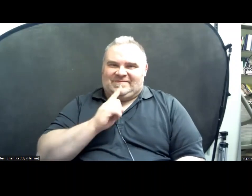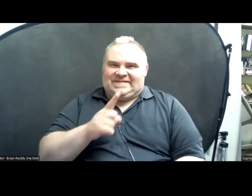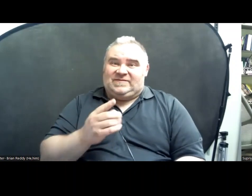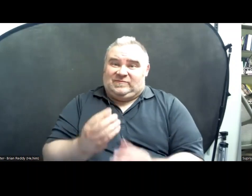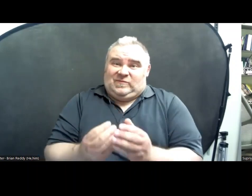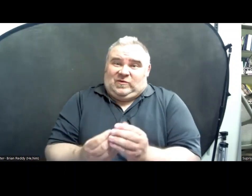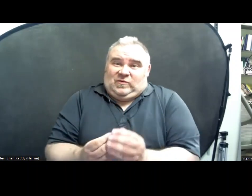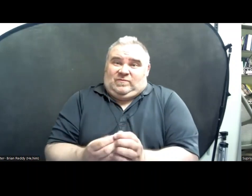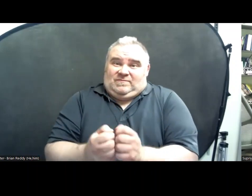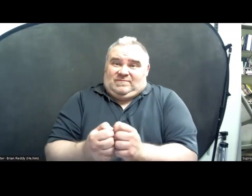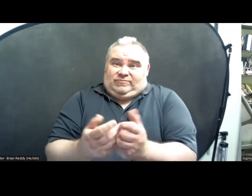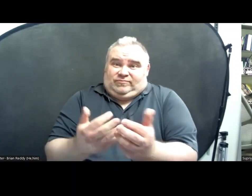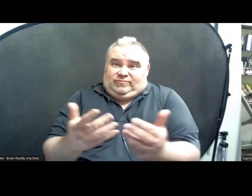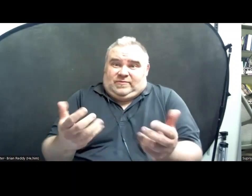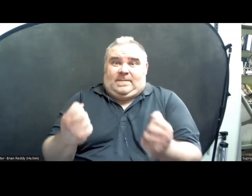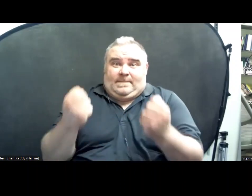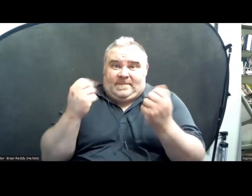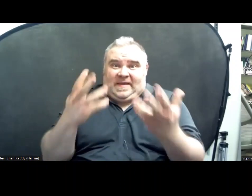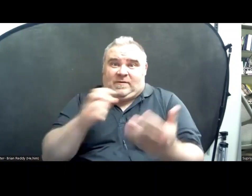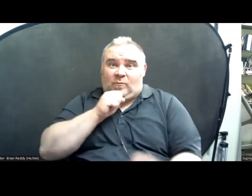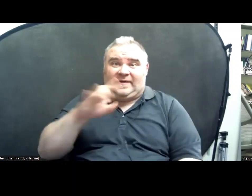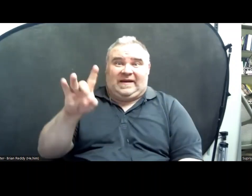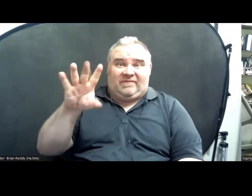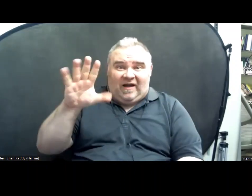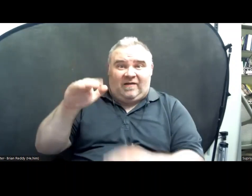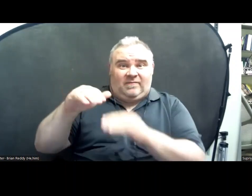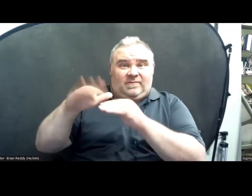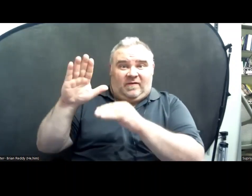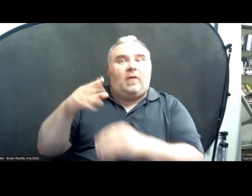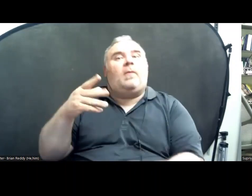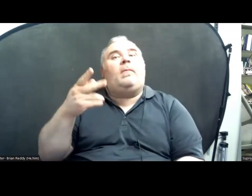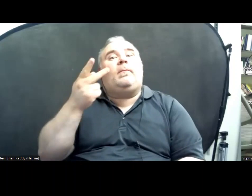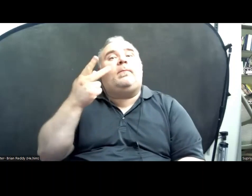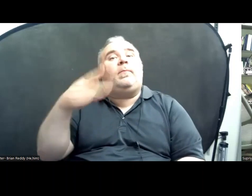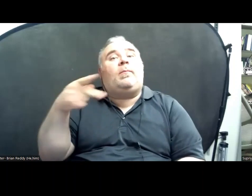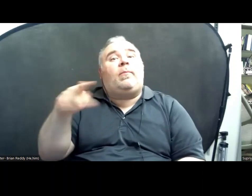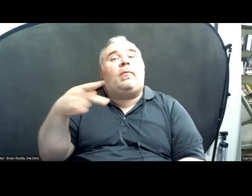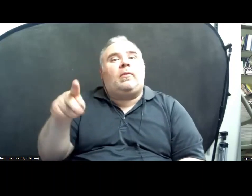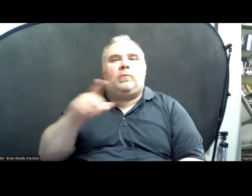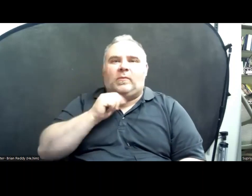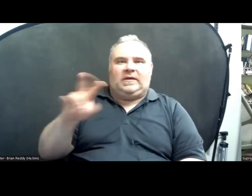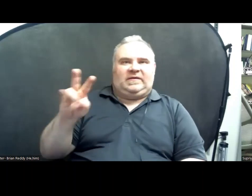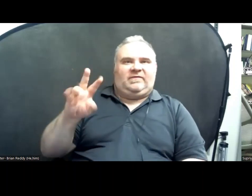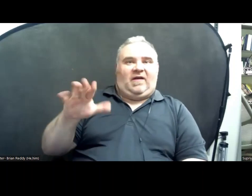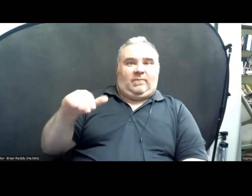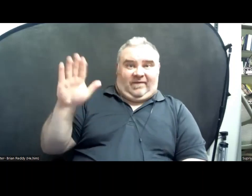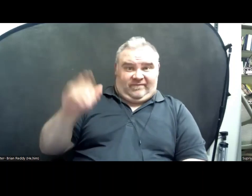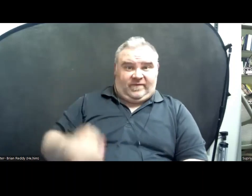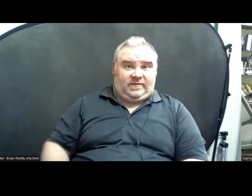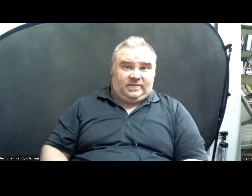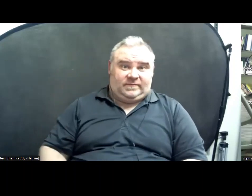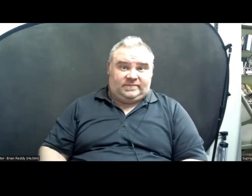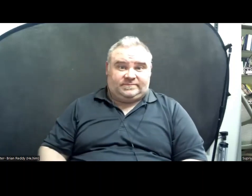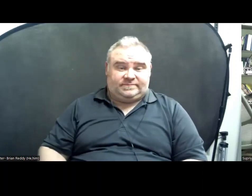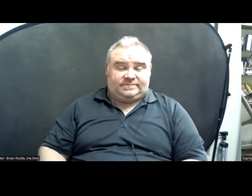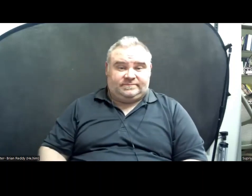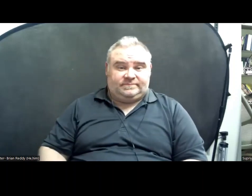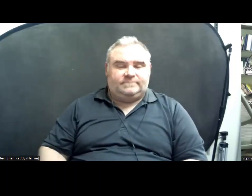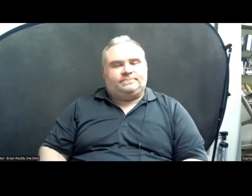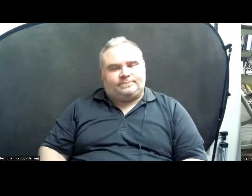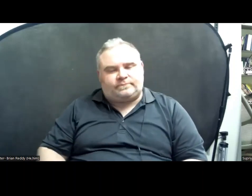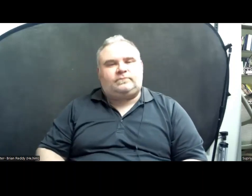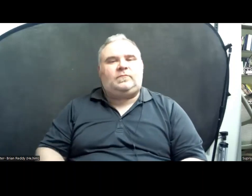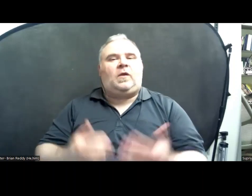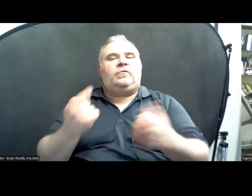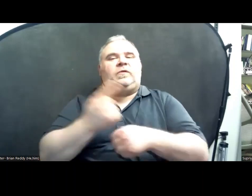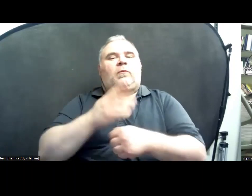growing for patients over the age of 85, and the purple being patients over the age of 75. And so I'll talk today about